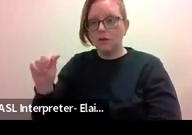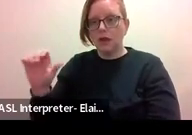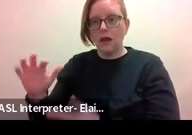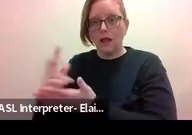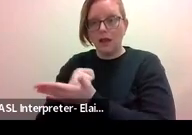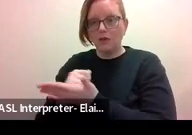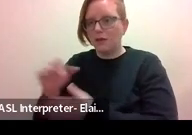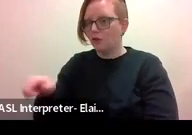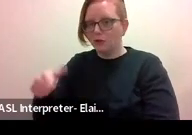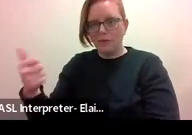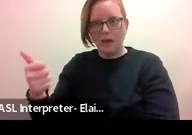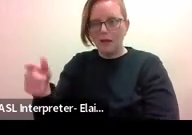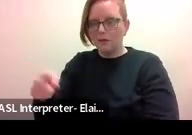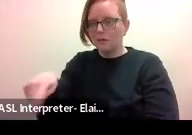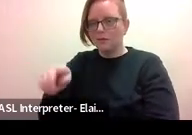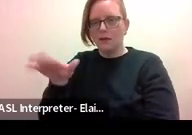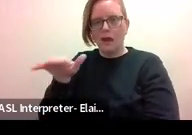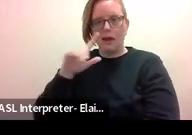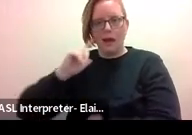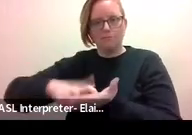Something else in there.